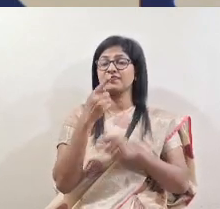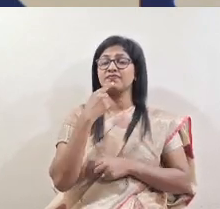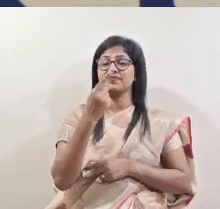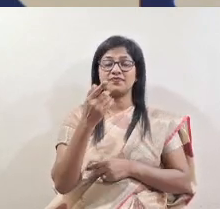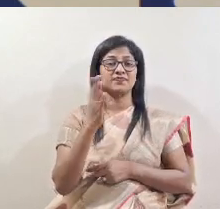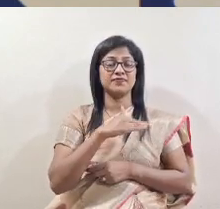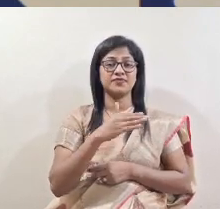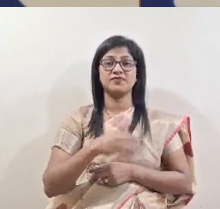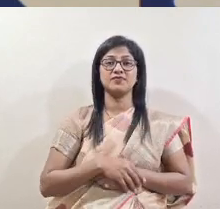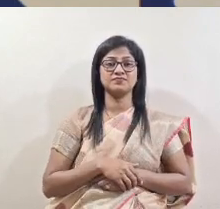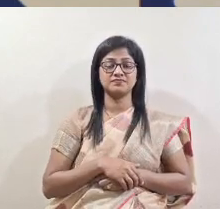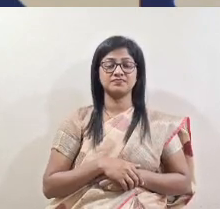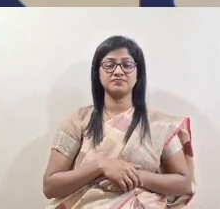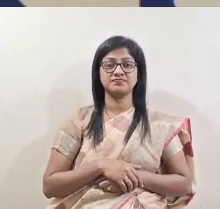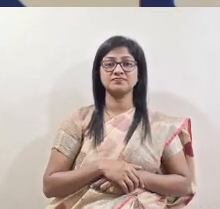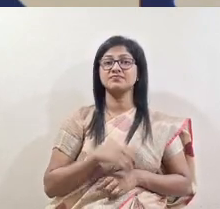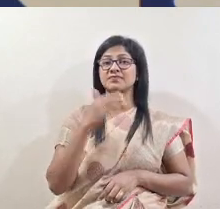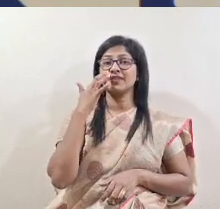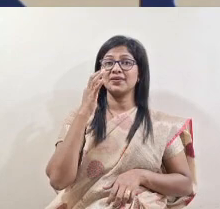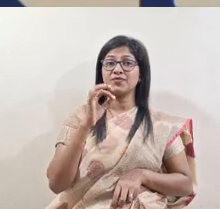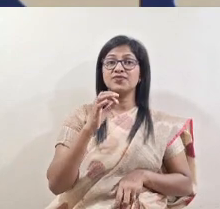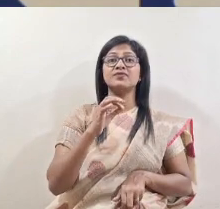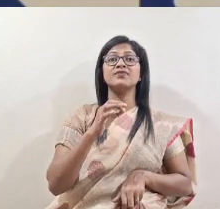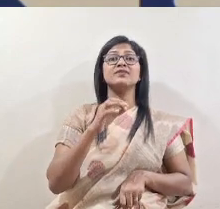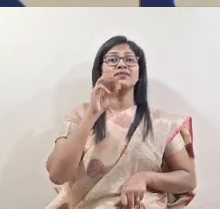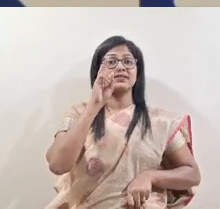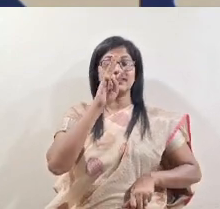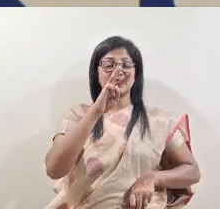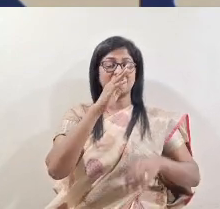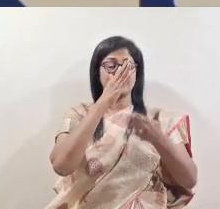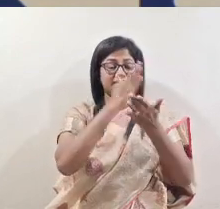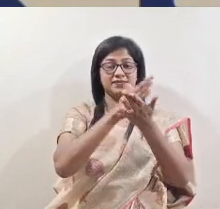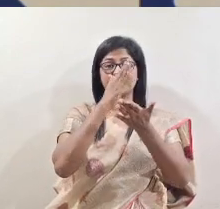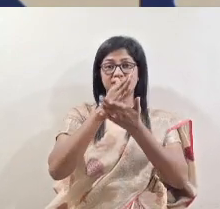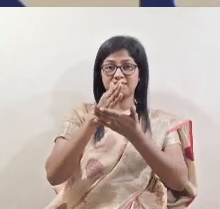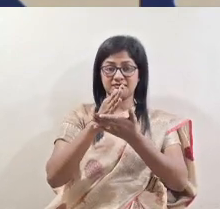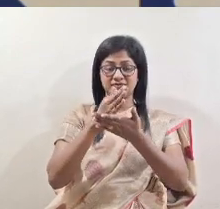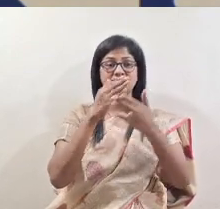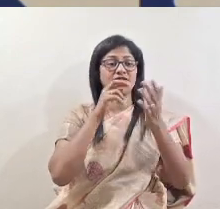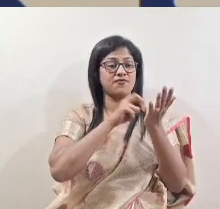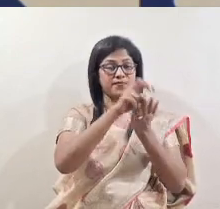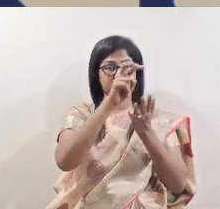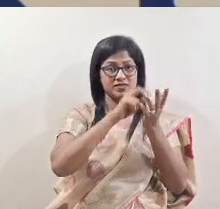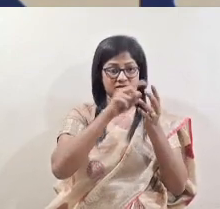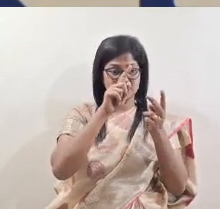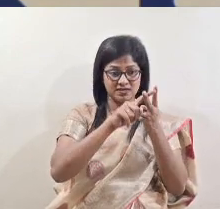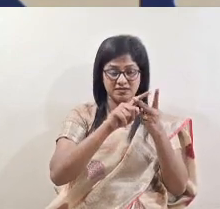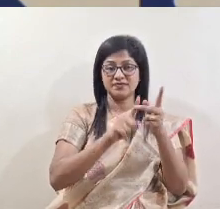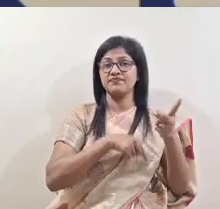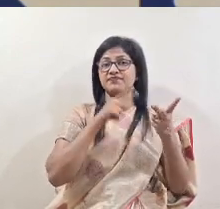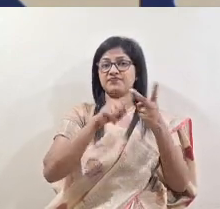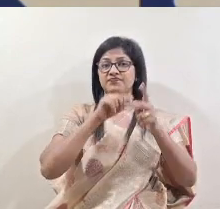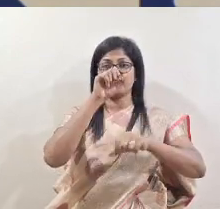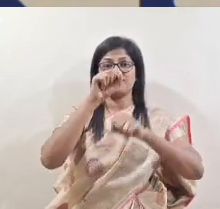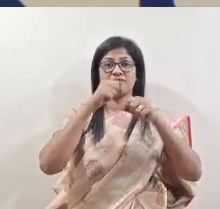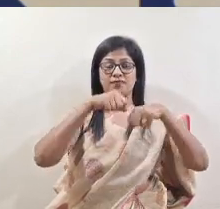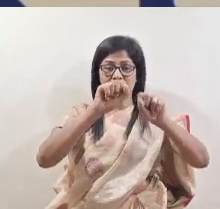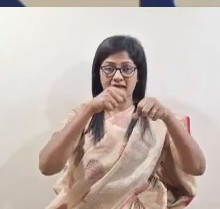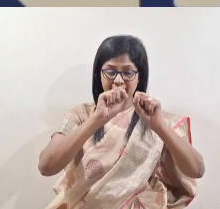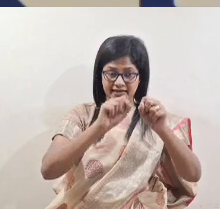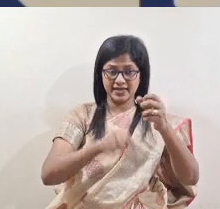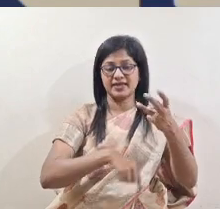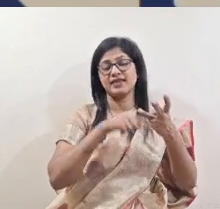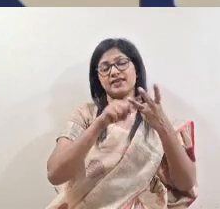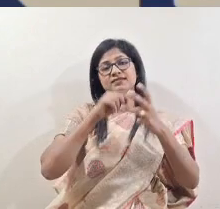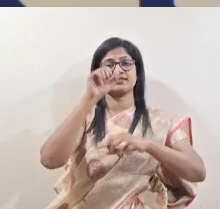as I said, the main three parts of these would be pedestrians, would be the